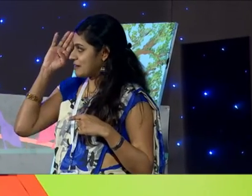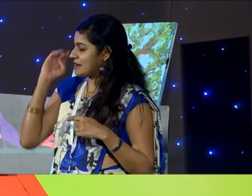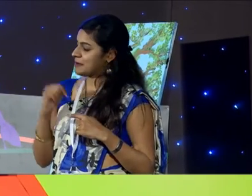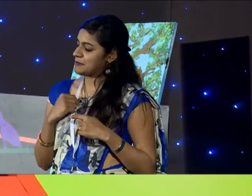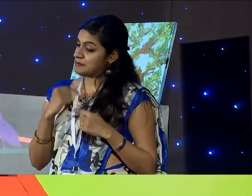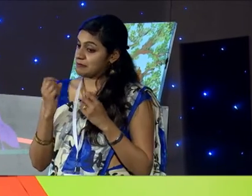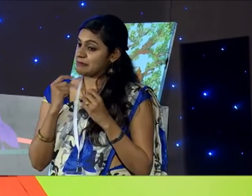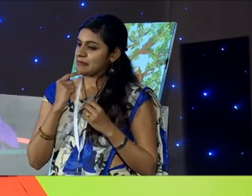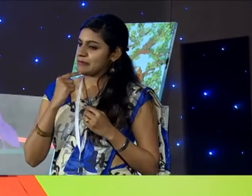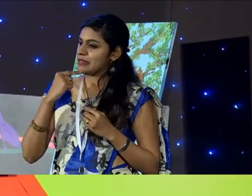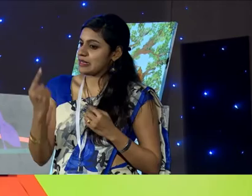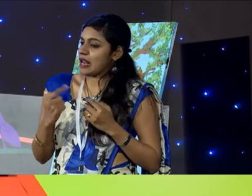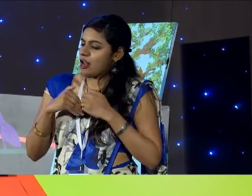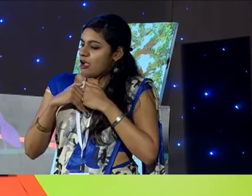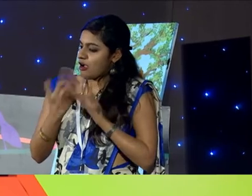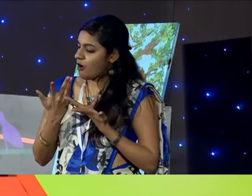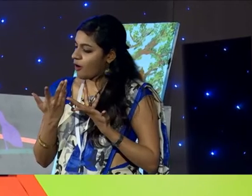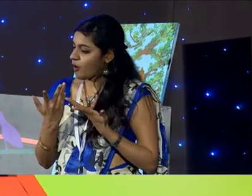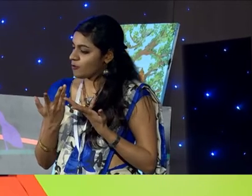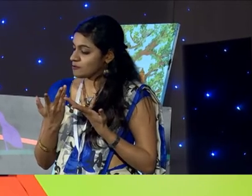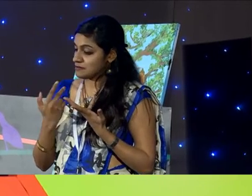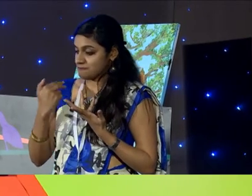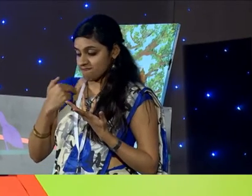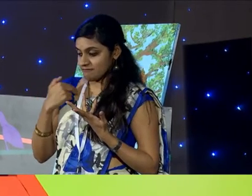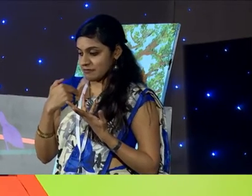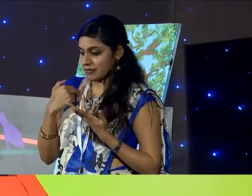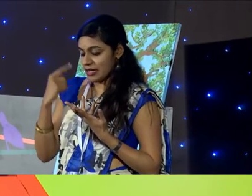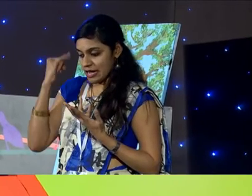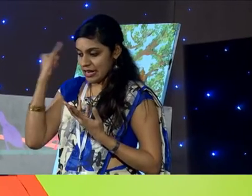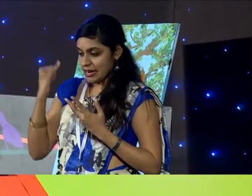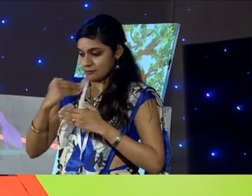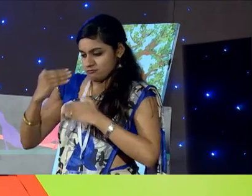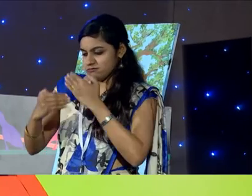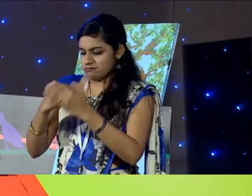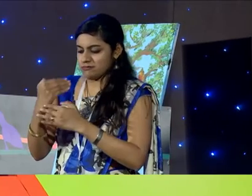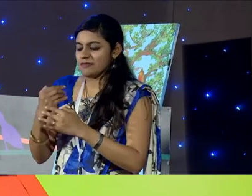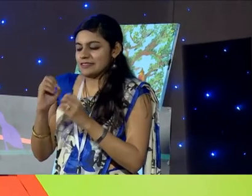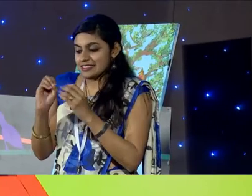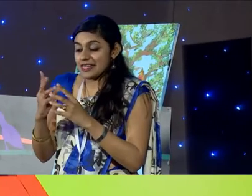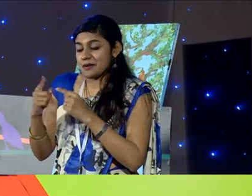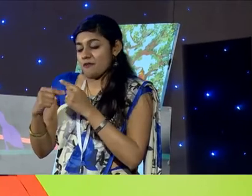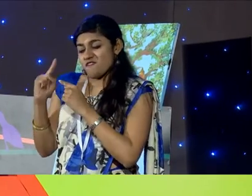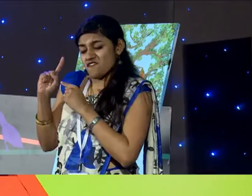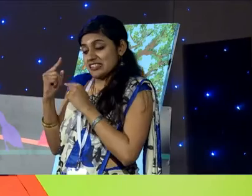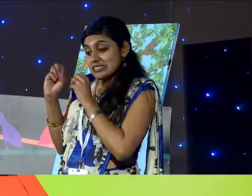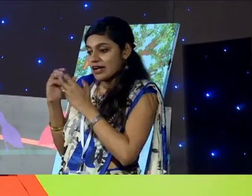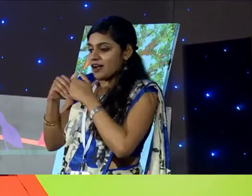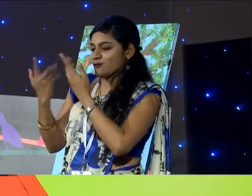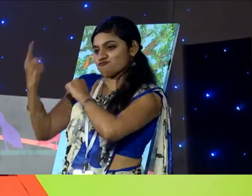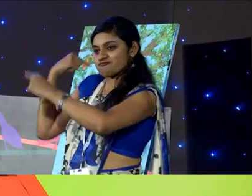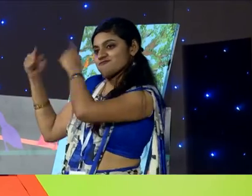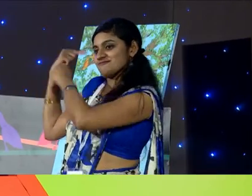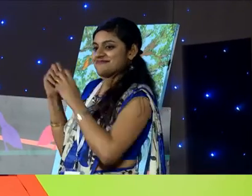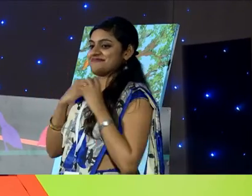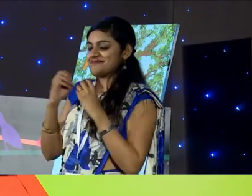way our thinking evolved and progressed. So it's really a small history lesson that I'll start with. But before that, let